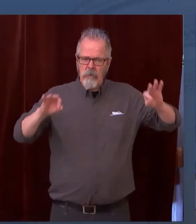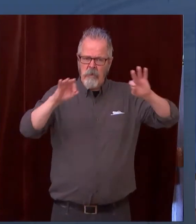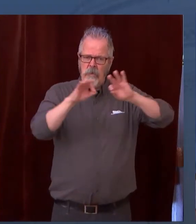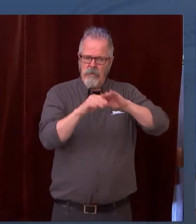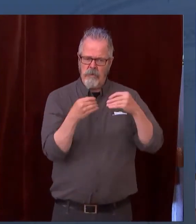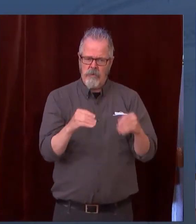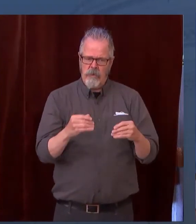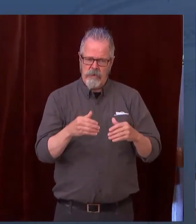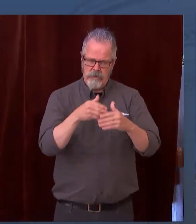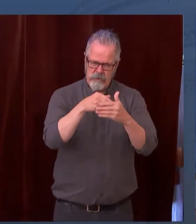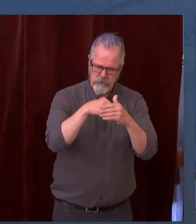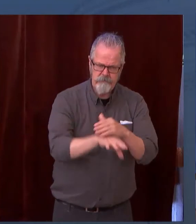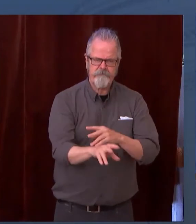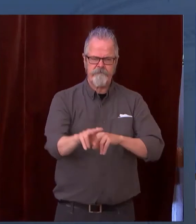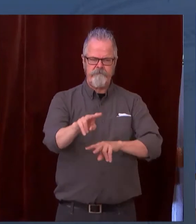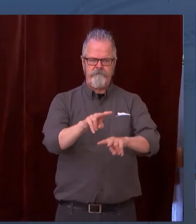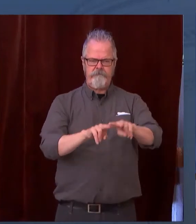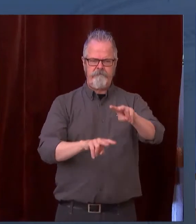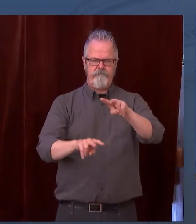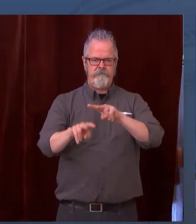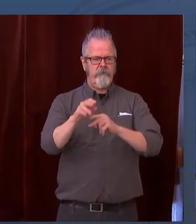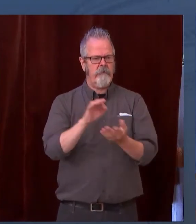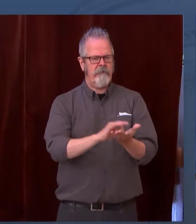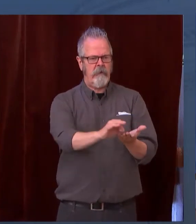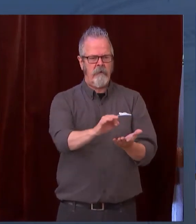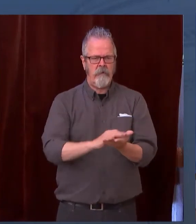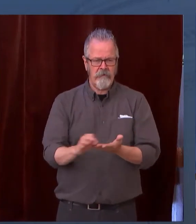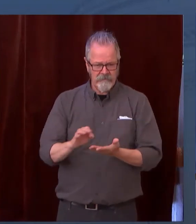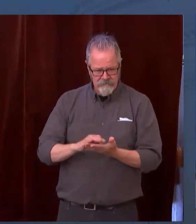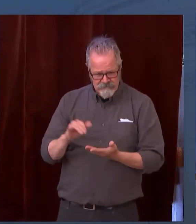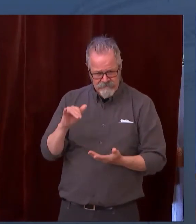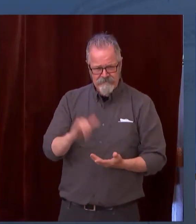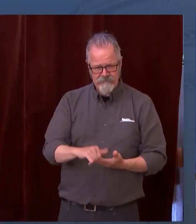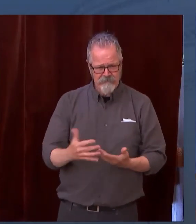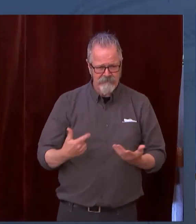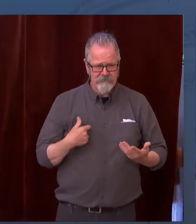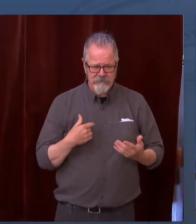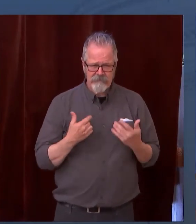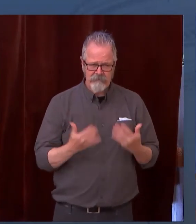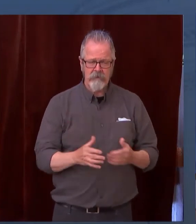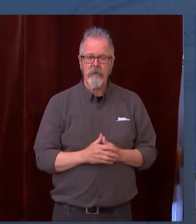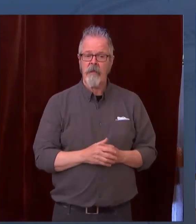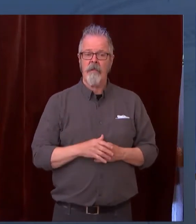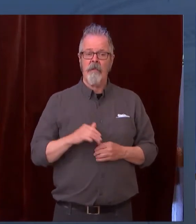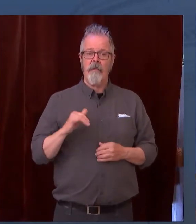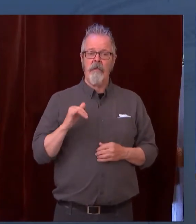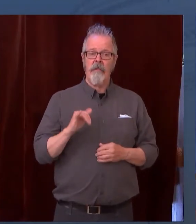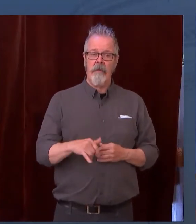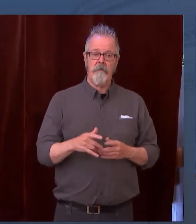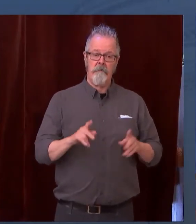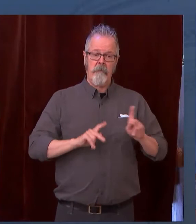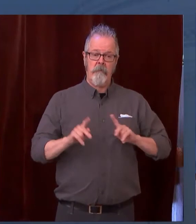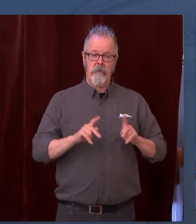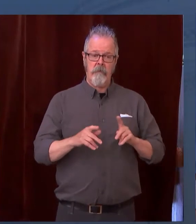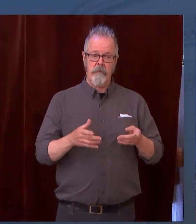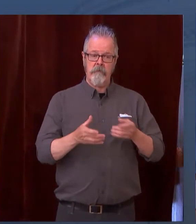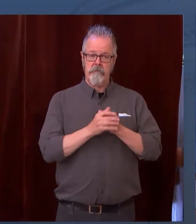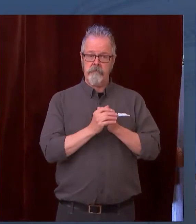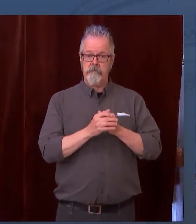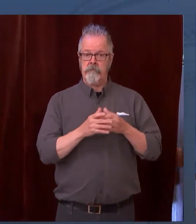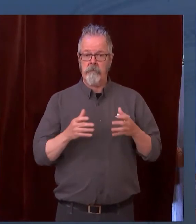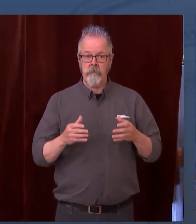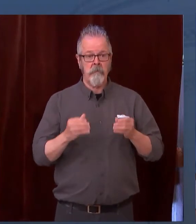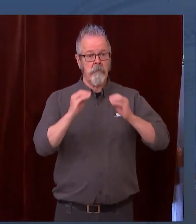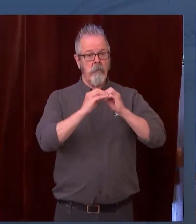Would you like to ask a follow-up? No, I'm okay. Thank you. Great. Next question. If I can just add something to